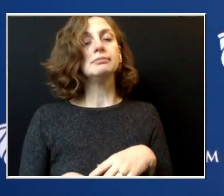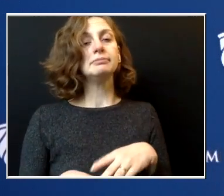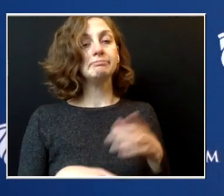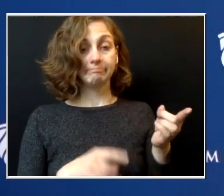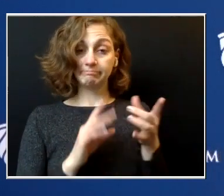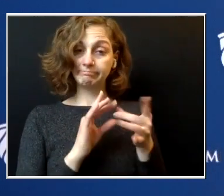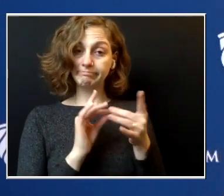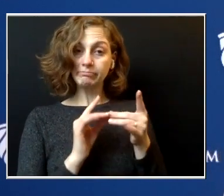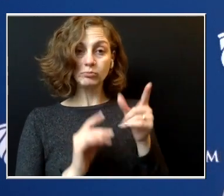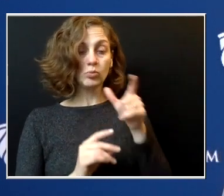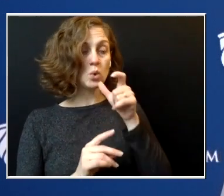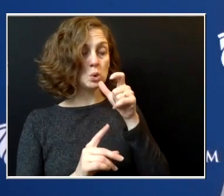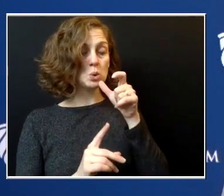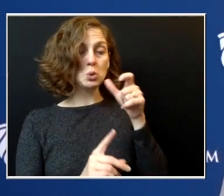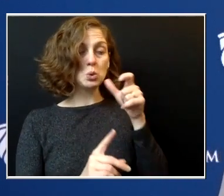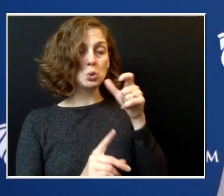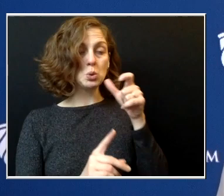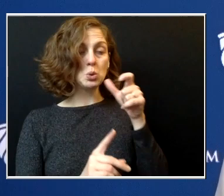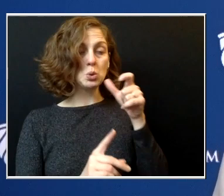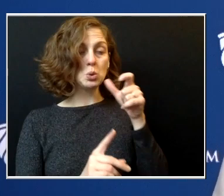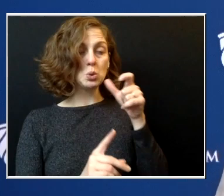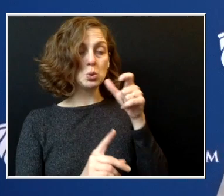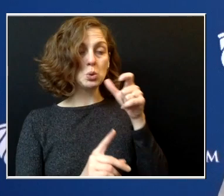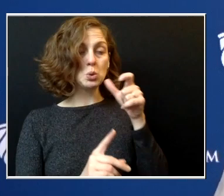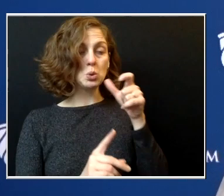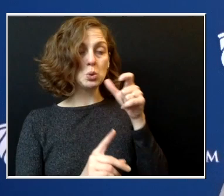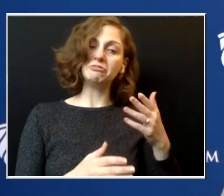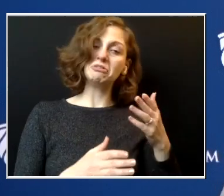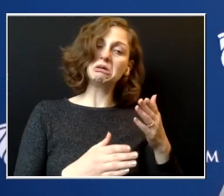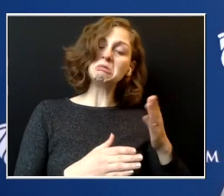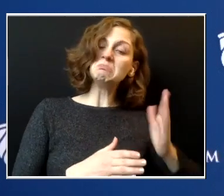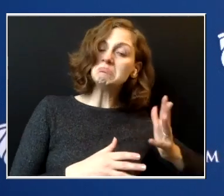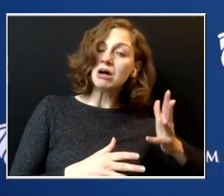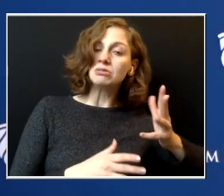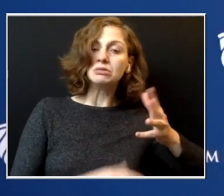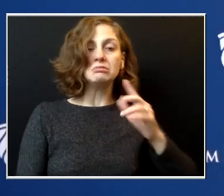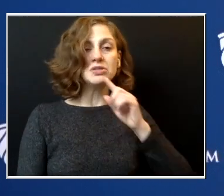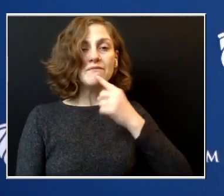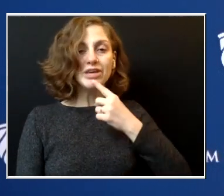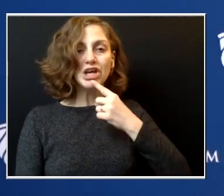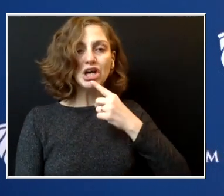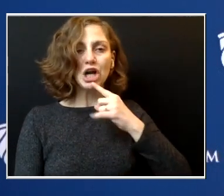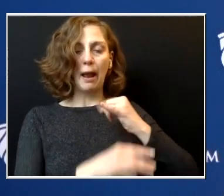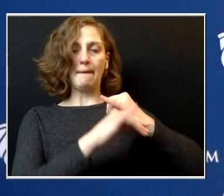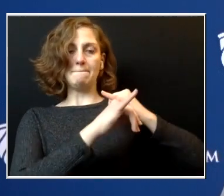or severely immunosuppressed, you can get a second dose